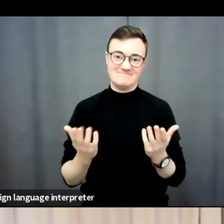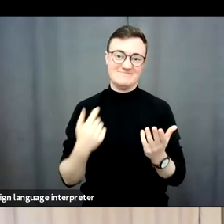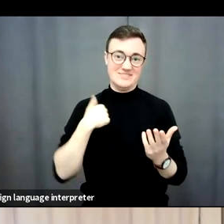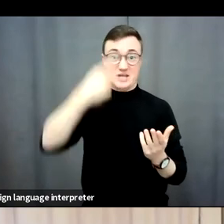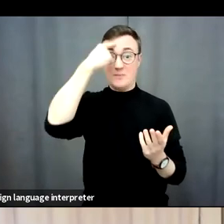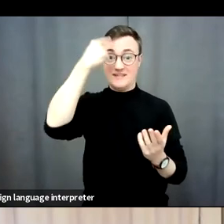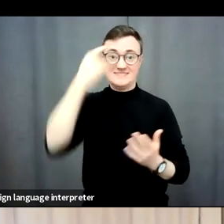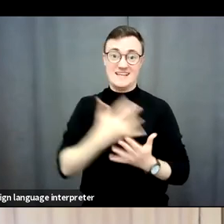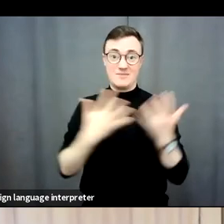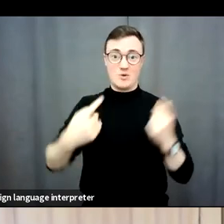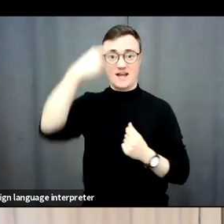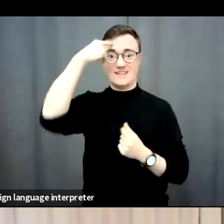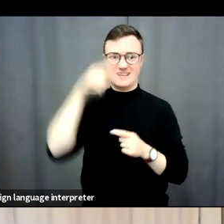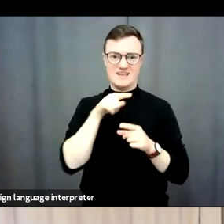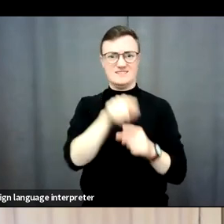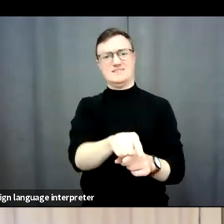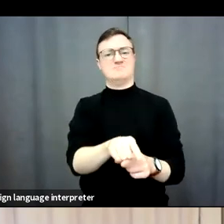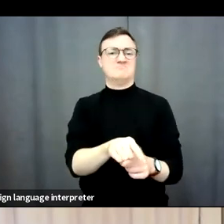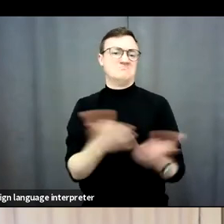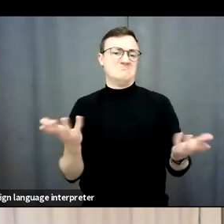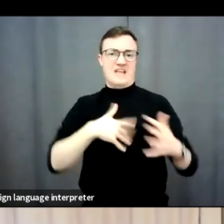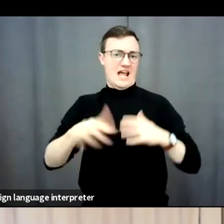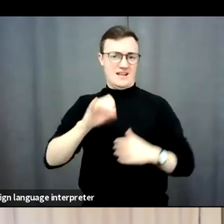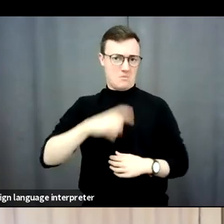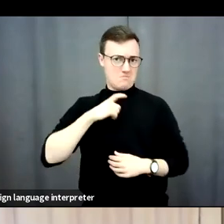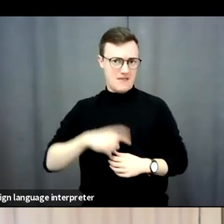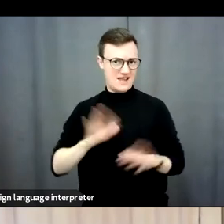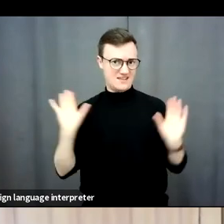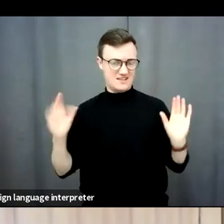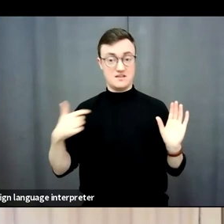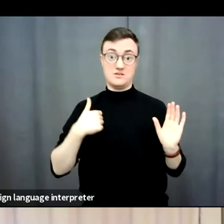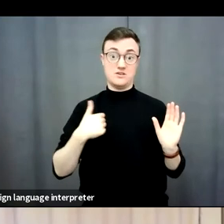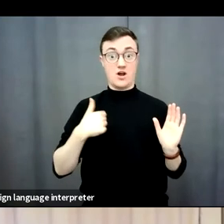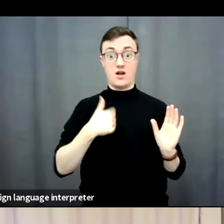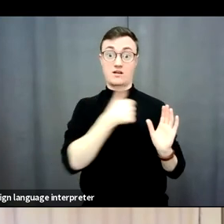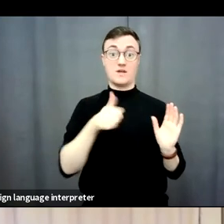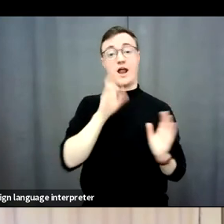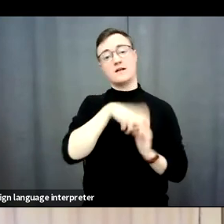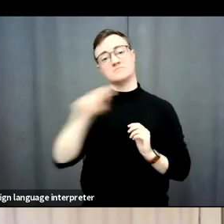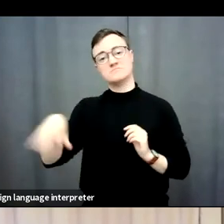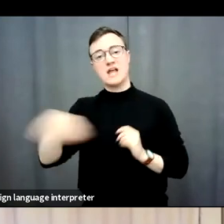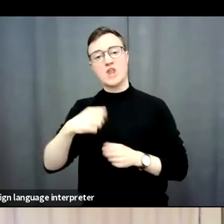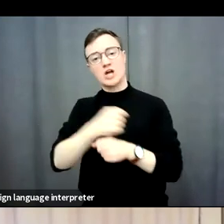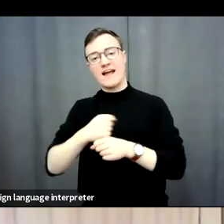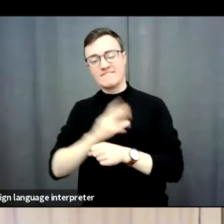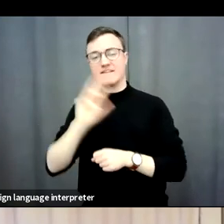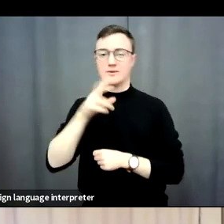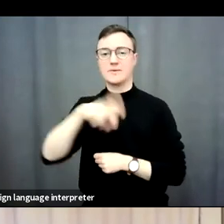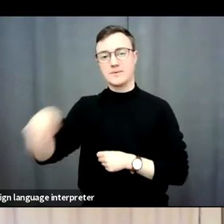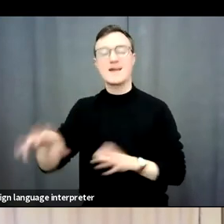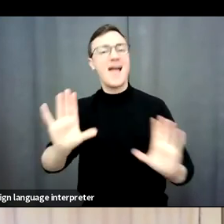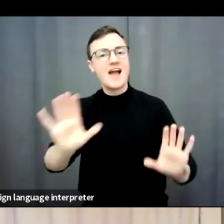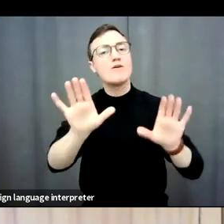oh, but this doesn't concern me. I don't have to, I can just grab a cup of coffee now and so on. But please